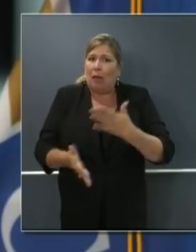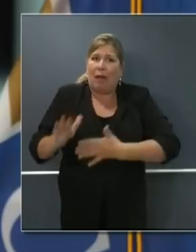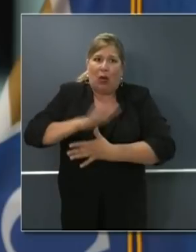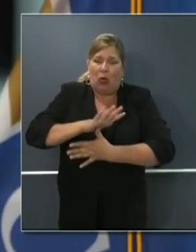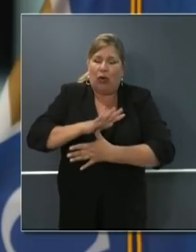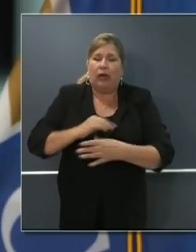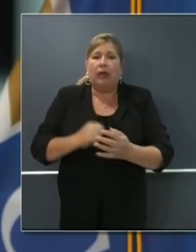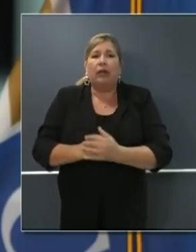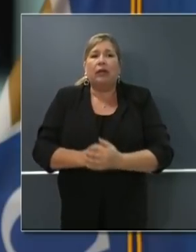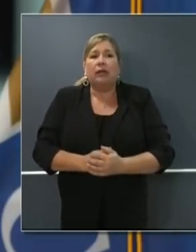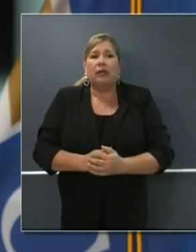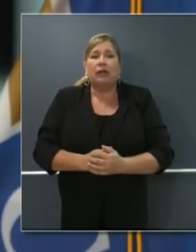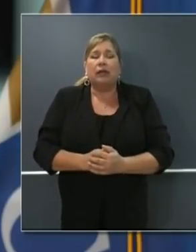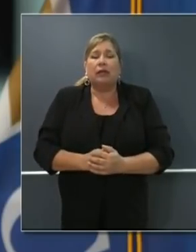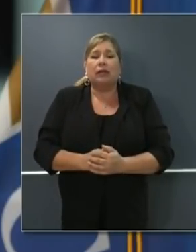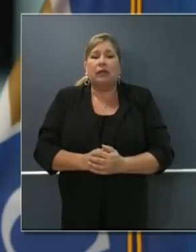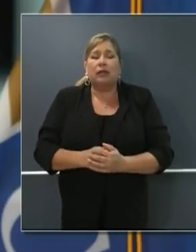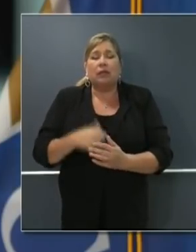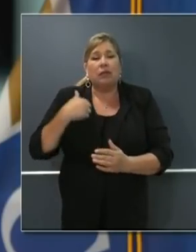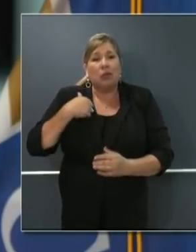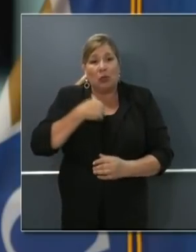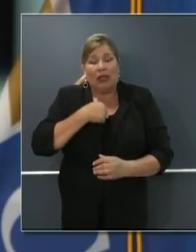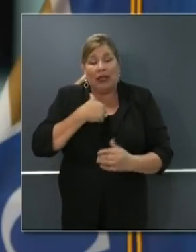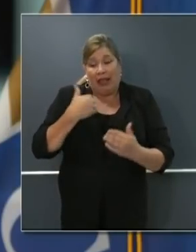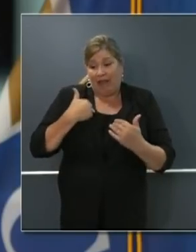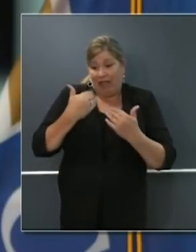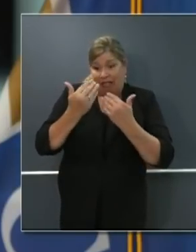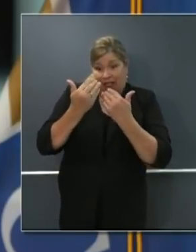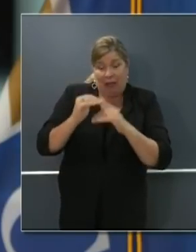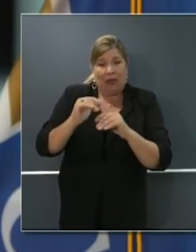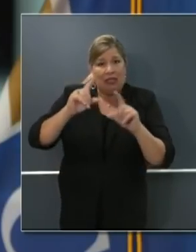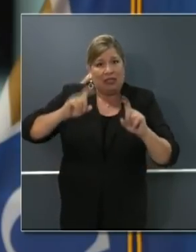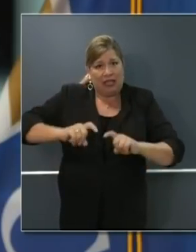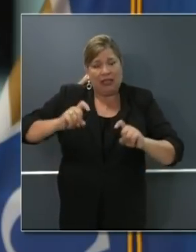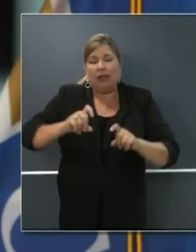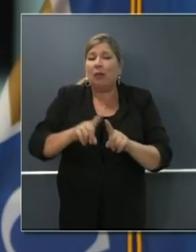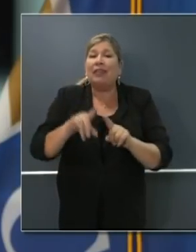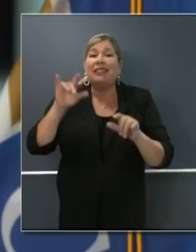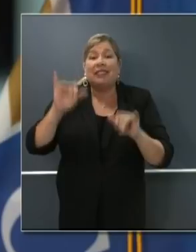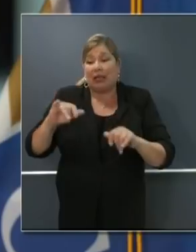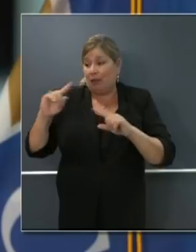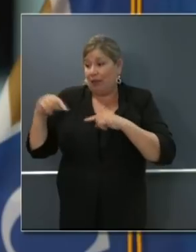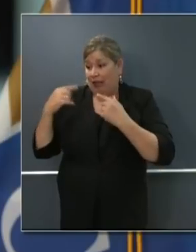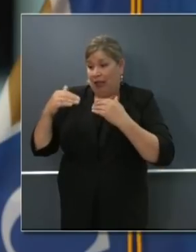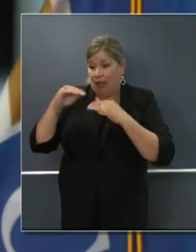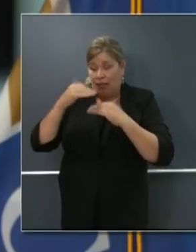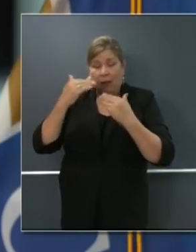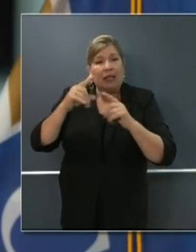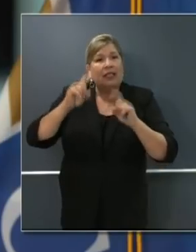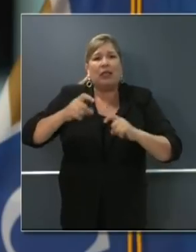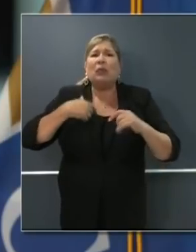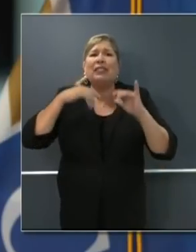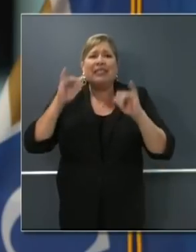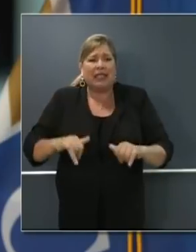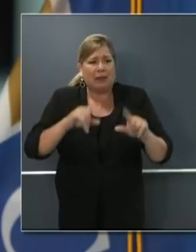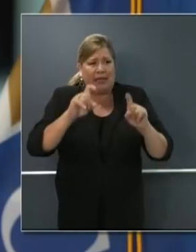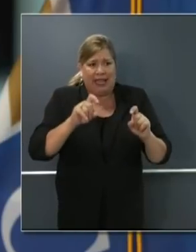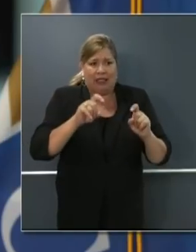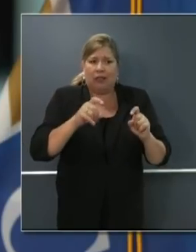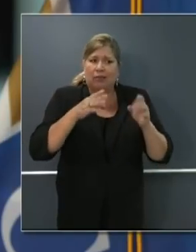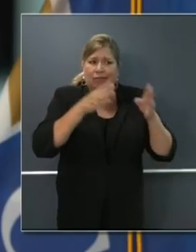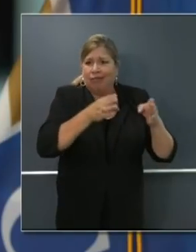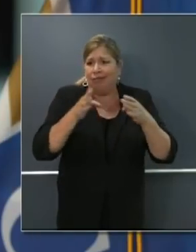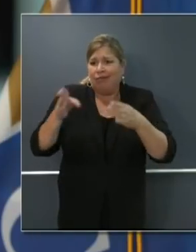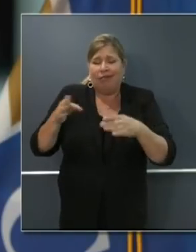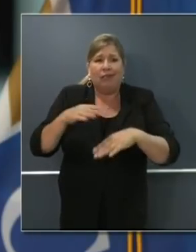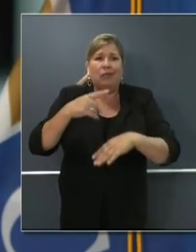limited scope of testing, as we look backwards, we've still been doing more in this space regardless to make sure that we're